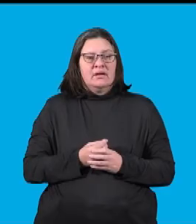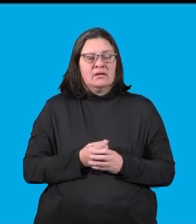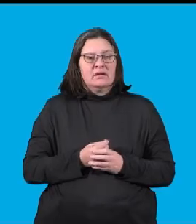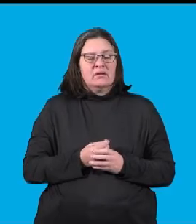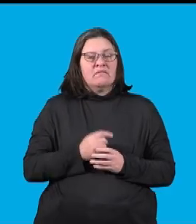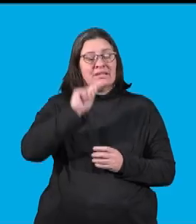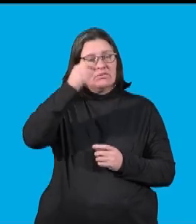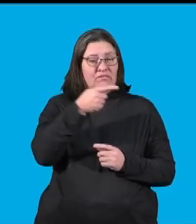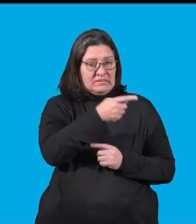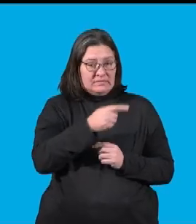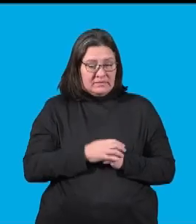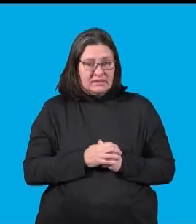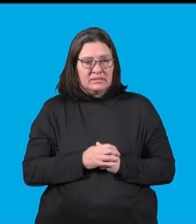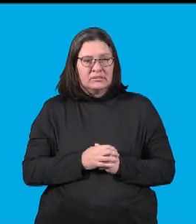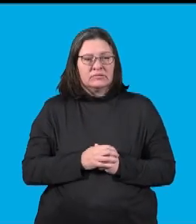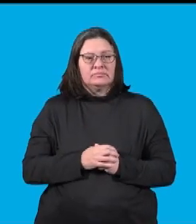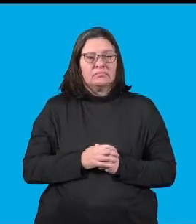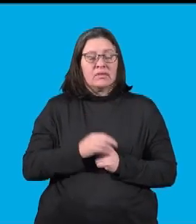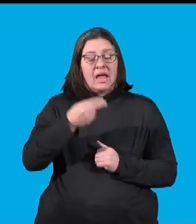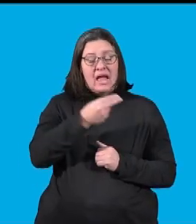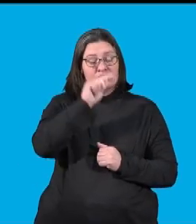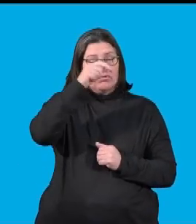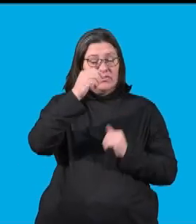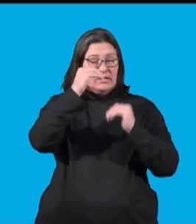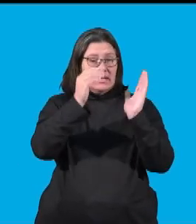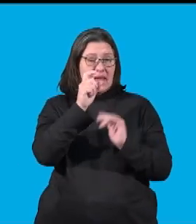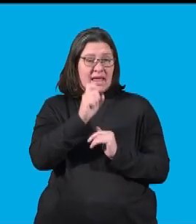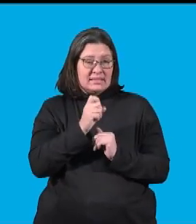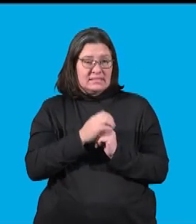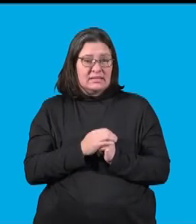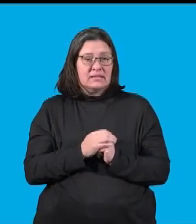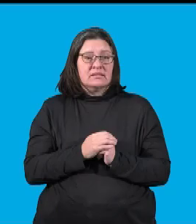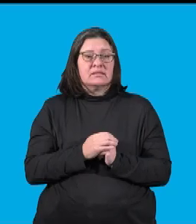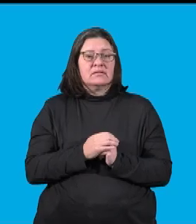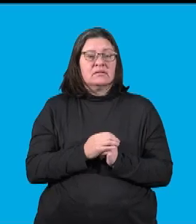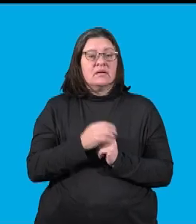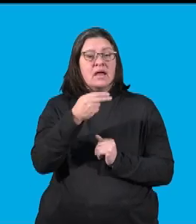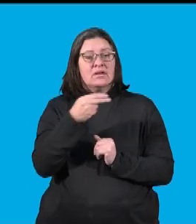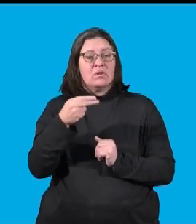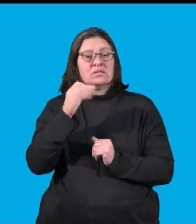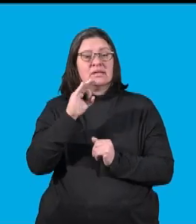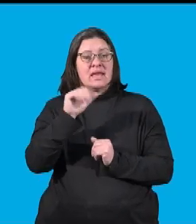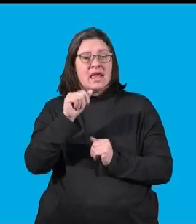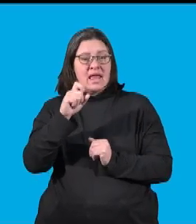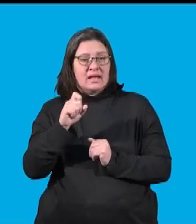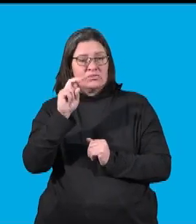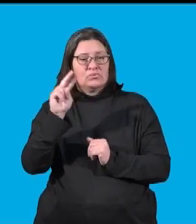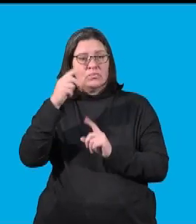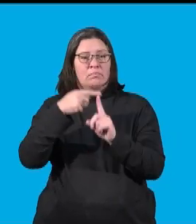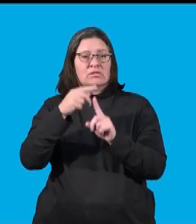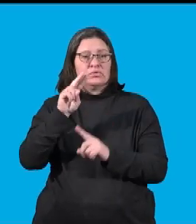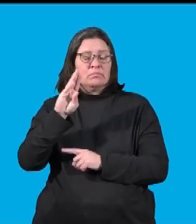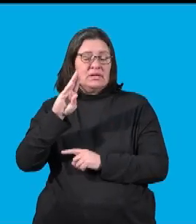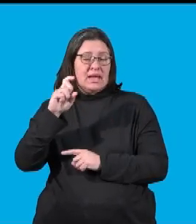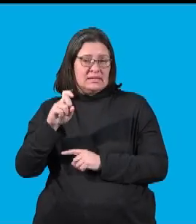comes from the fact that we've got information about the derivative. We know that at the point 4, our graph turns. So that means